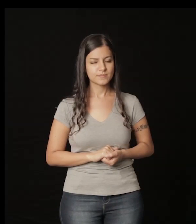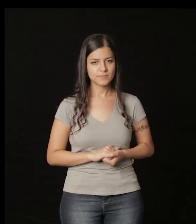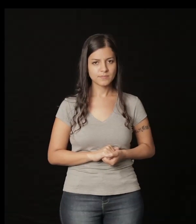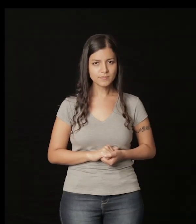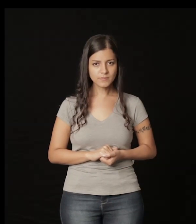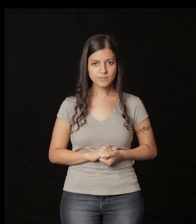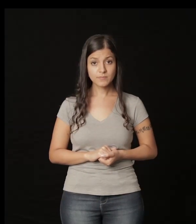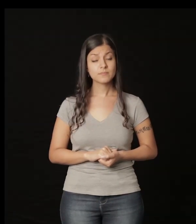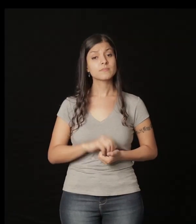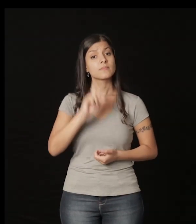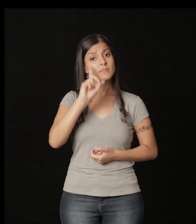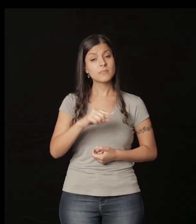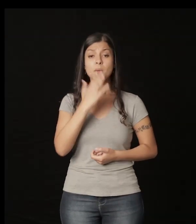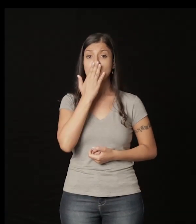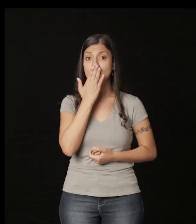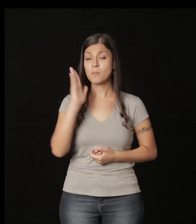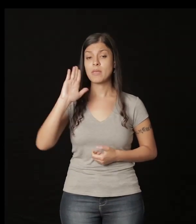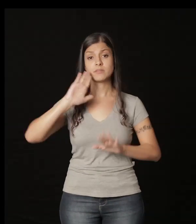It's a hidden